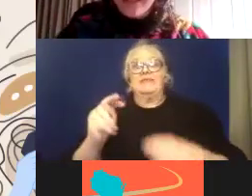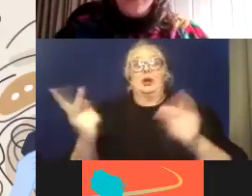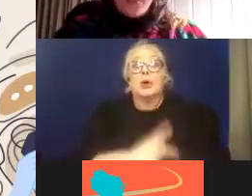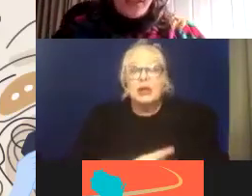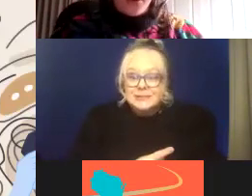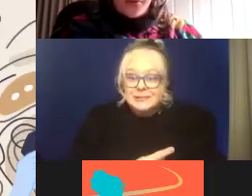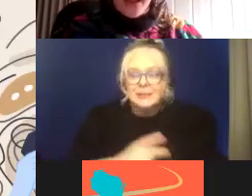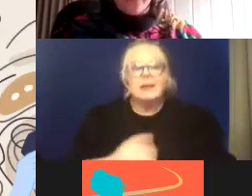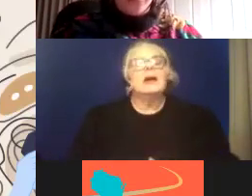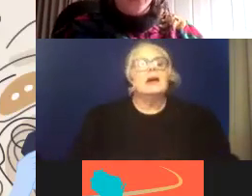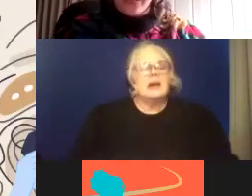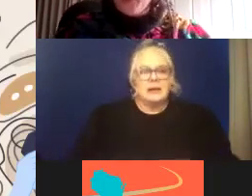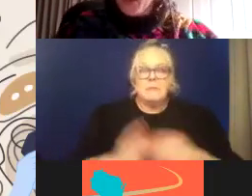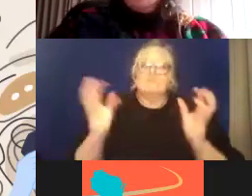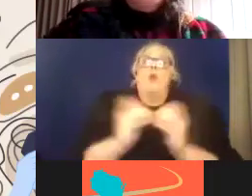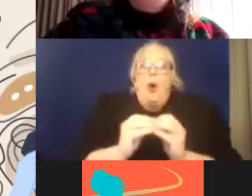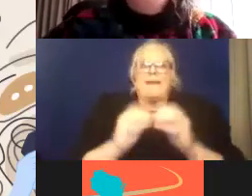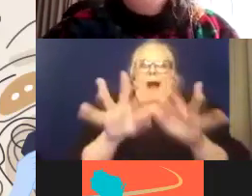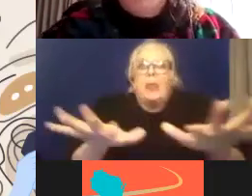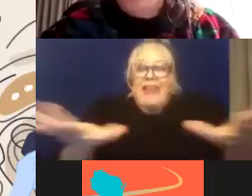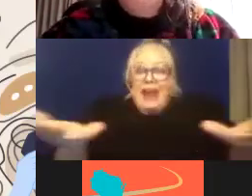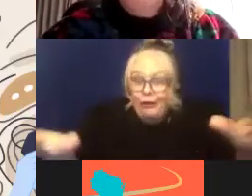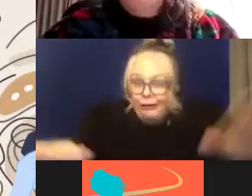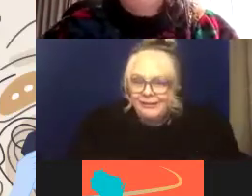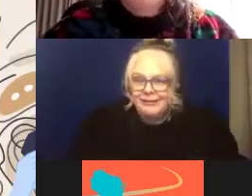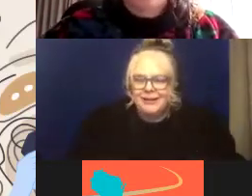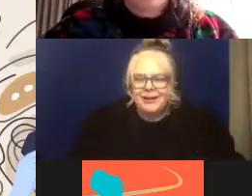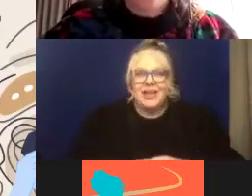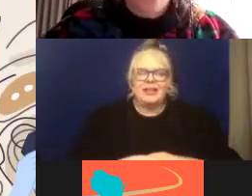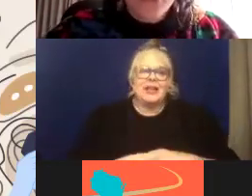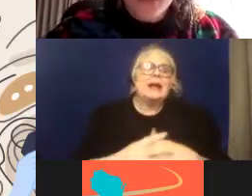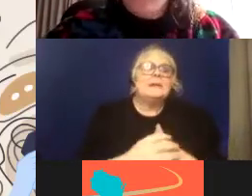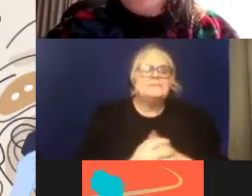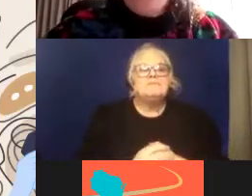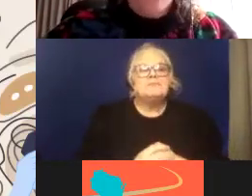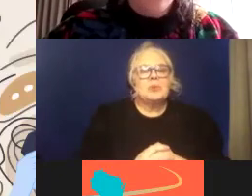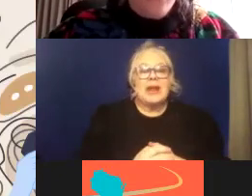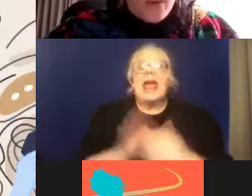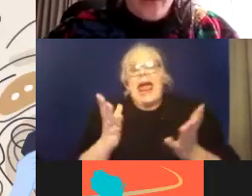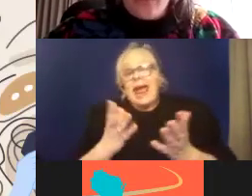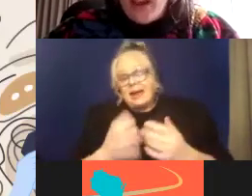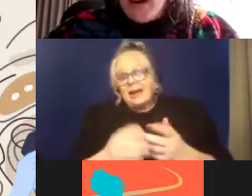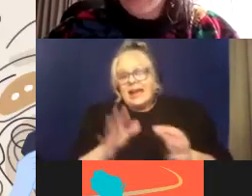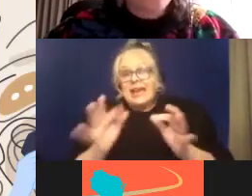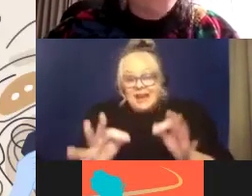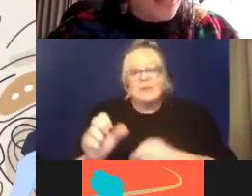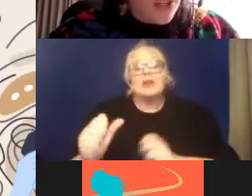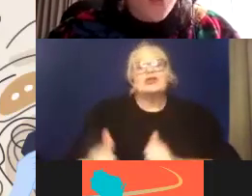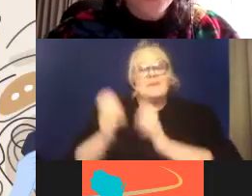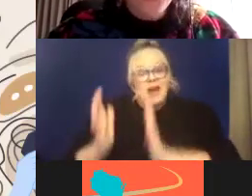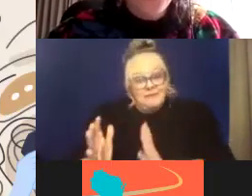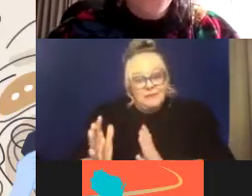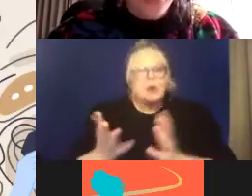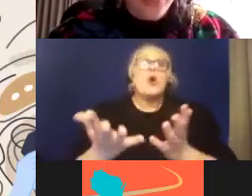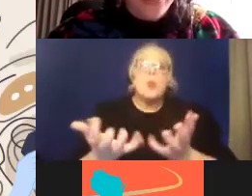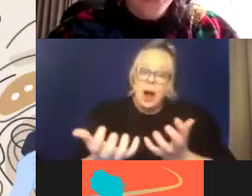the right to be notified, and that's really important. So if survivors want to receive notifications, it's important that they are. If they don't